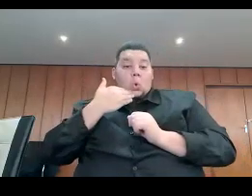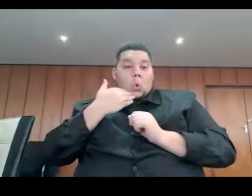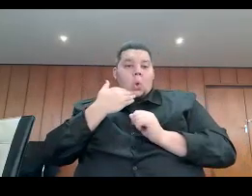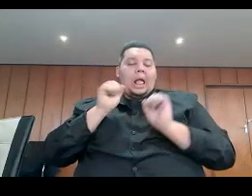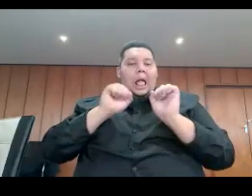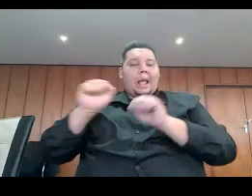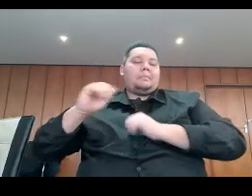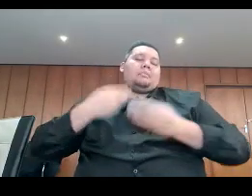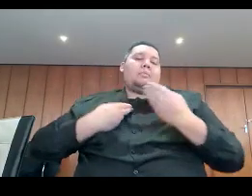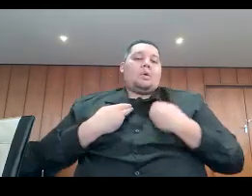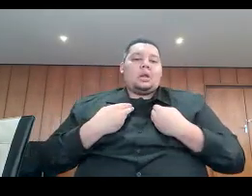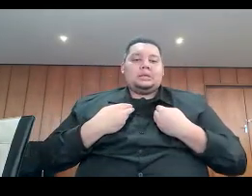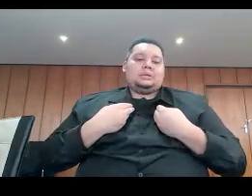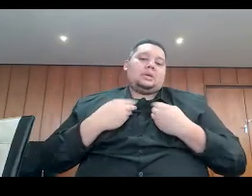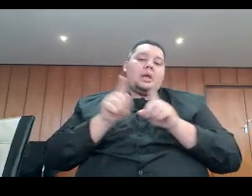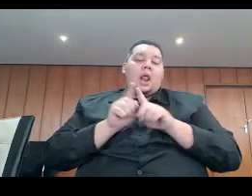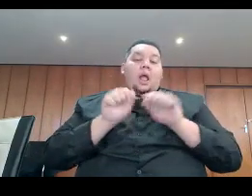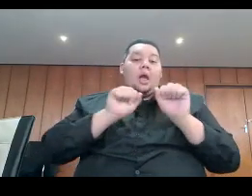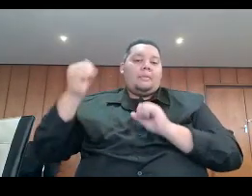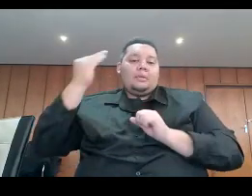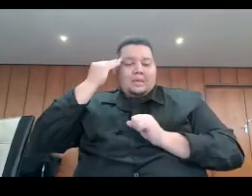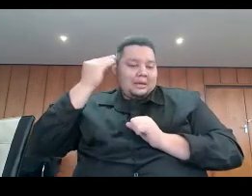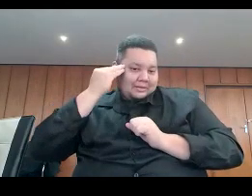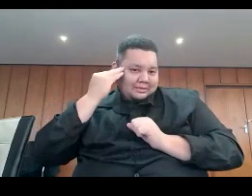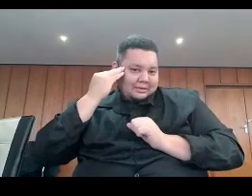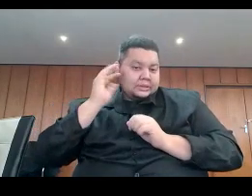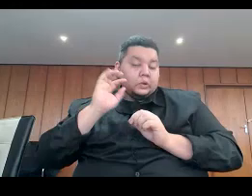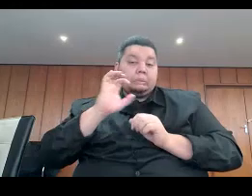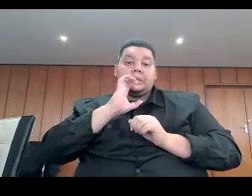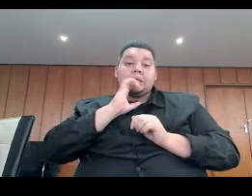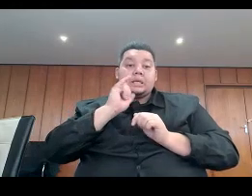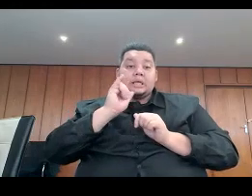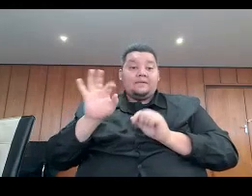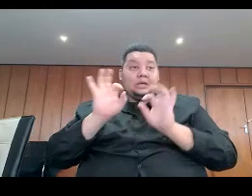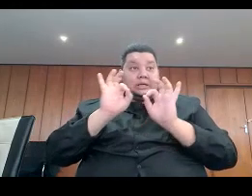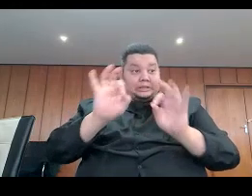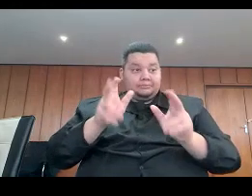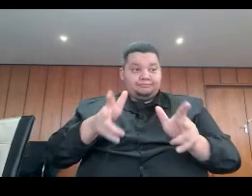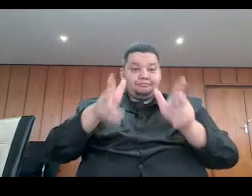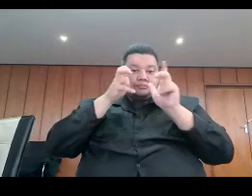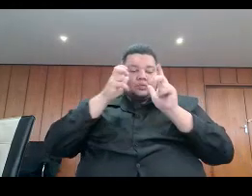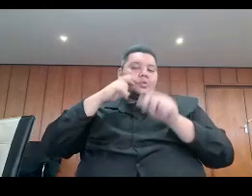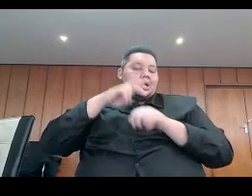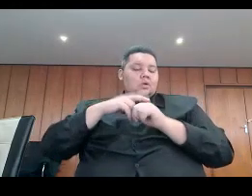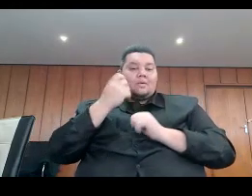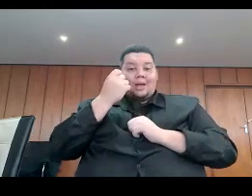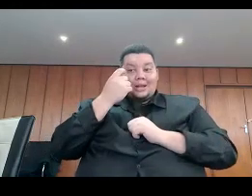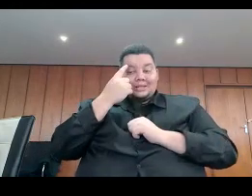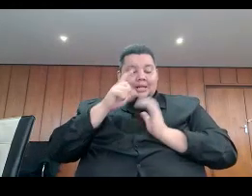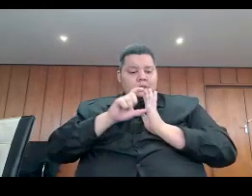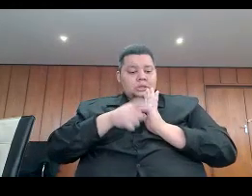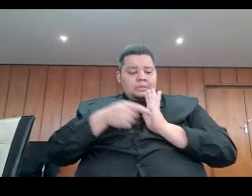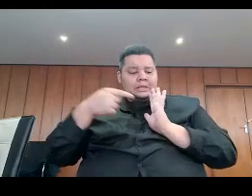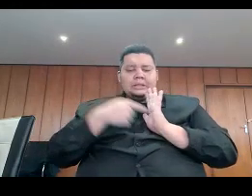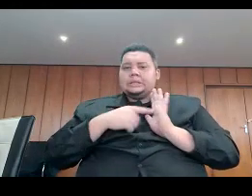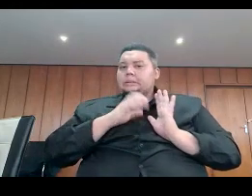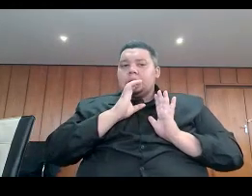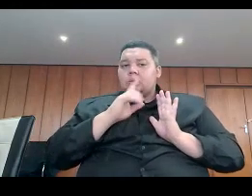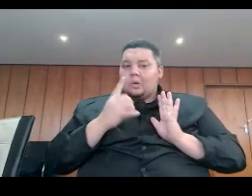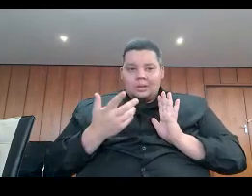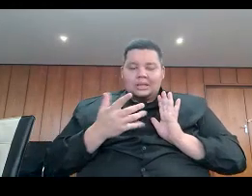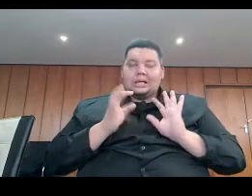so-called able-bodied and able-minded. So if this is your takeaway message to understand what disabilities are, then